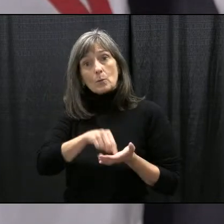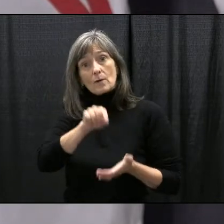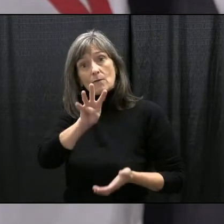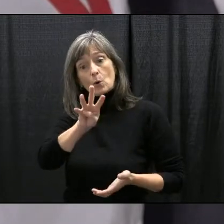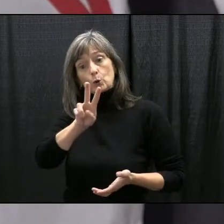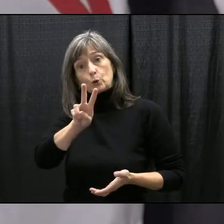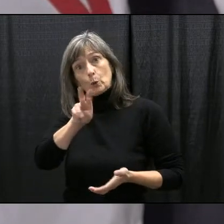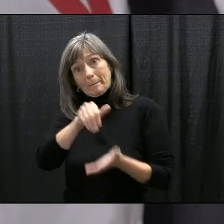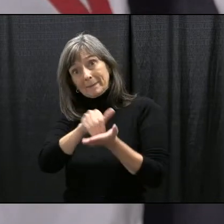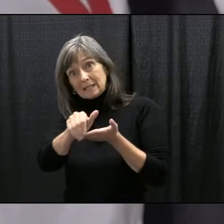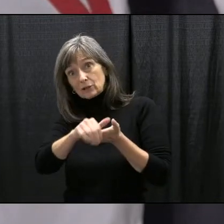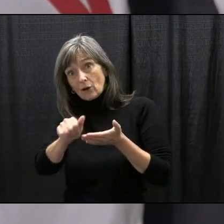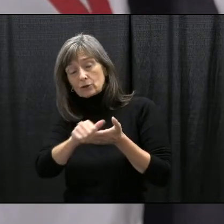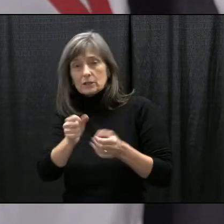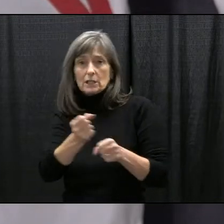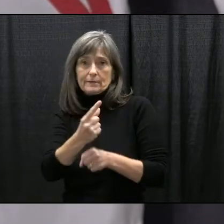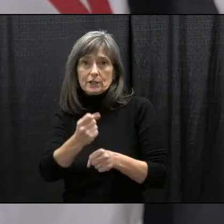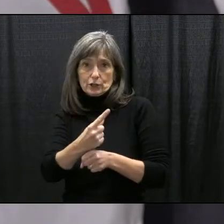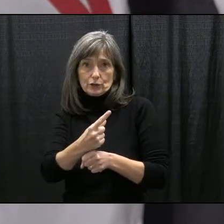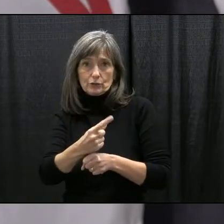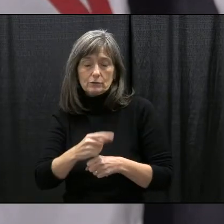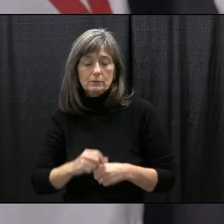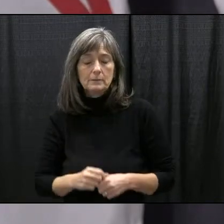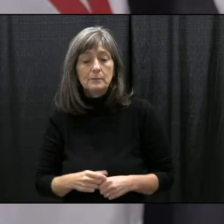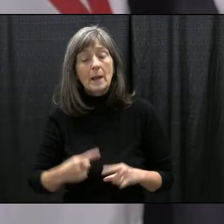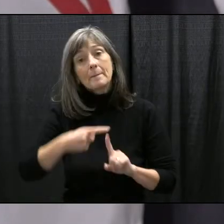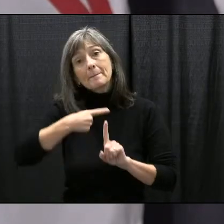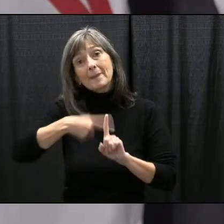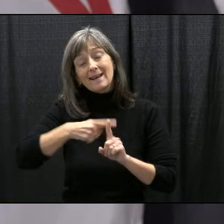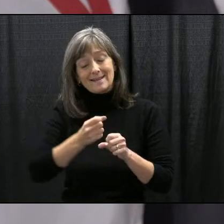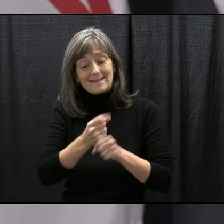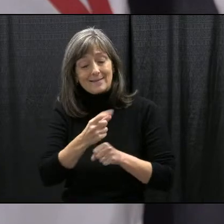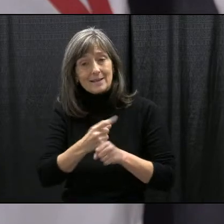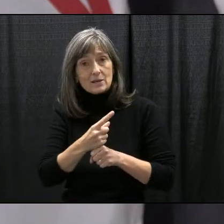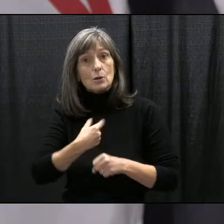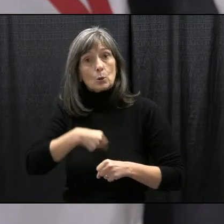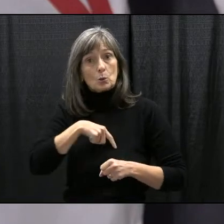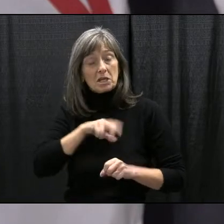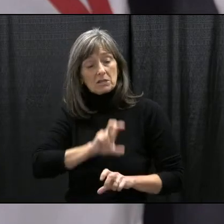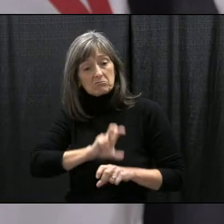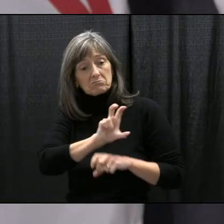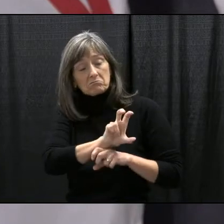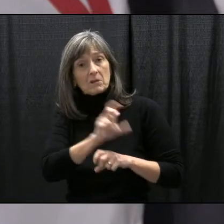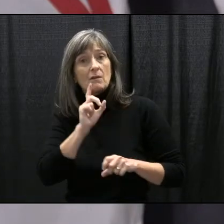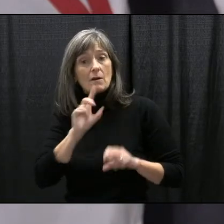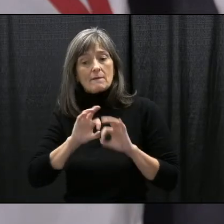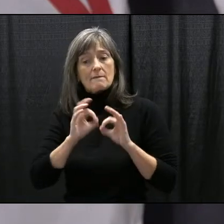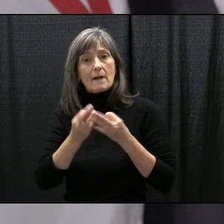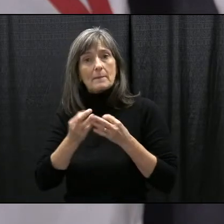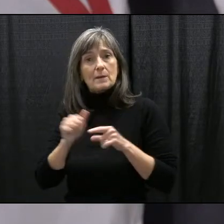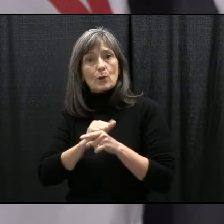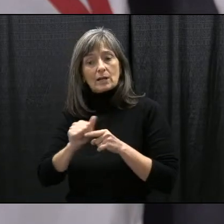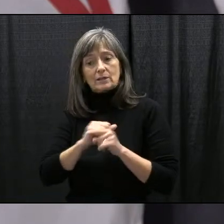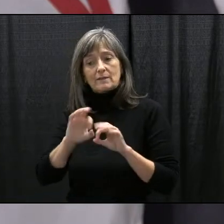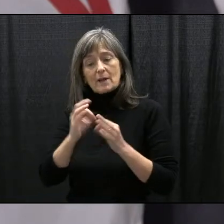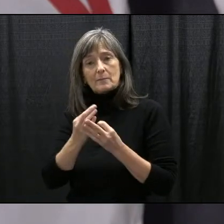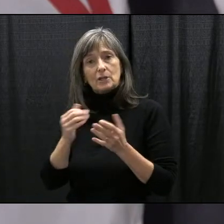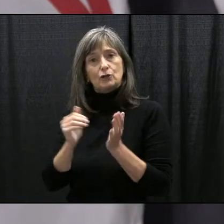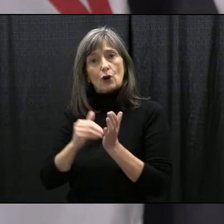year. In addition, each year we invest in a family practice renewal